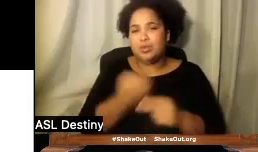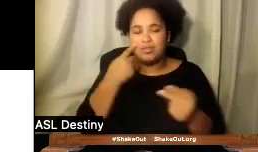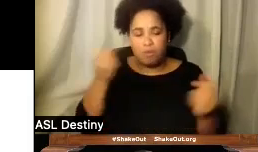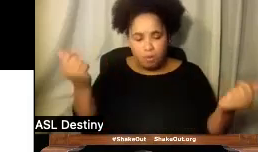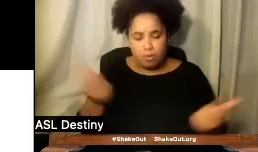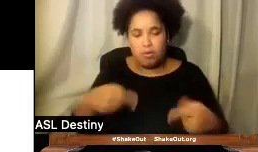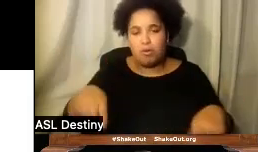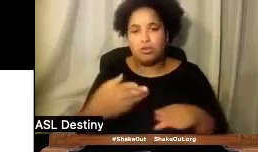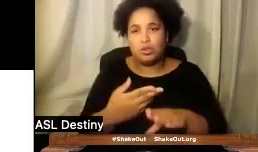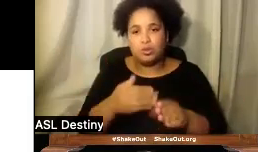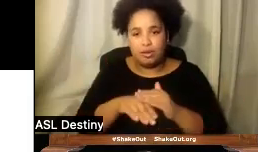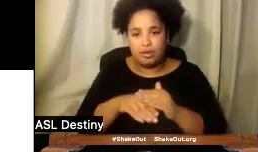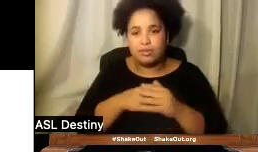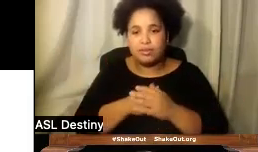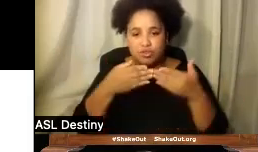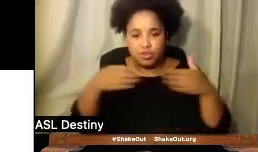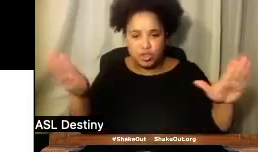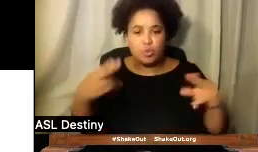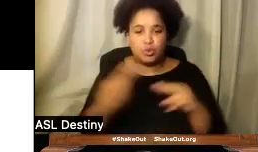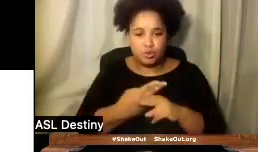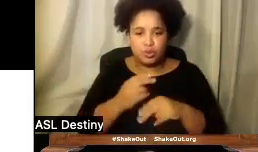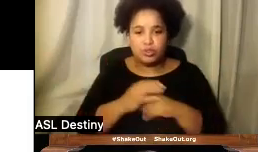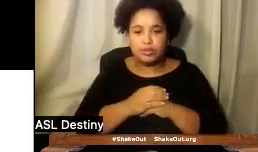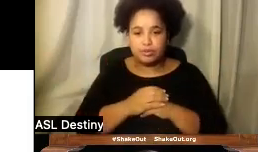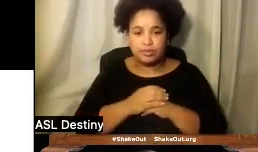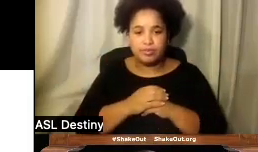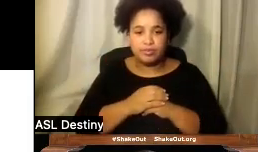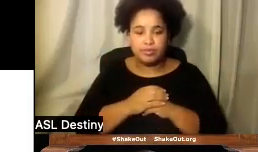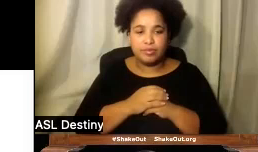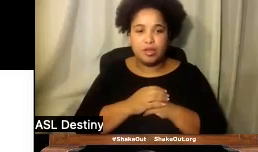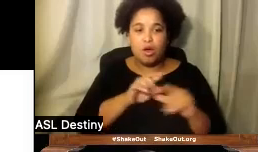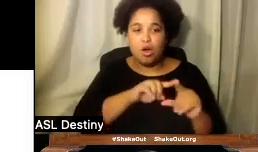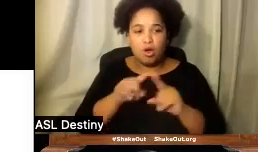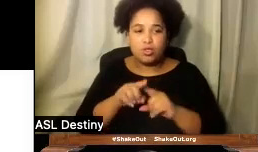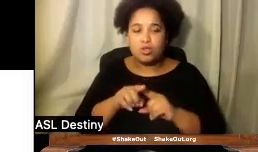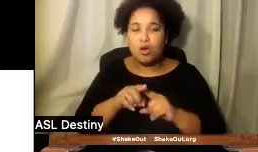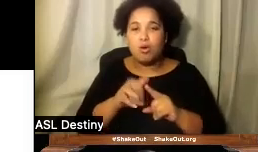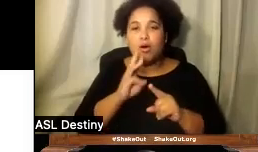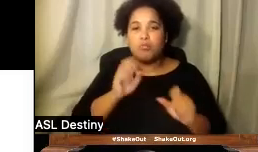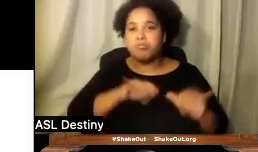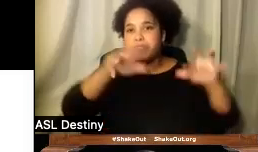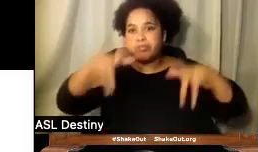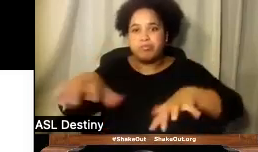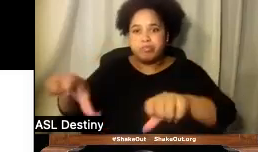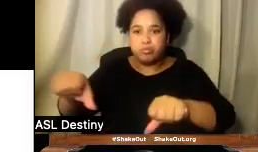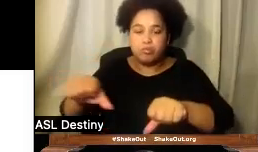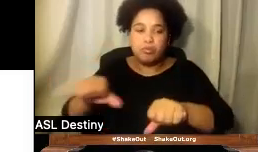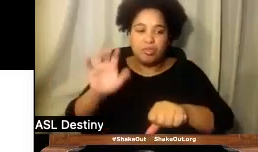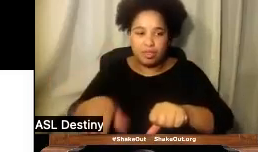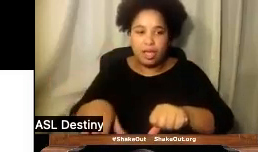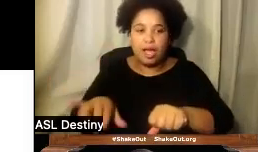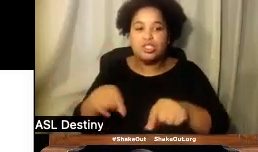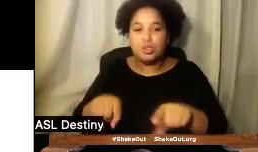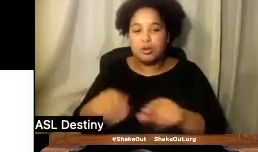for general broad use. We also support the Tsunami Preparedness Week in March, but of course coming up is Great California